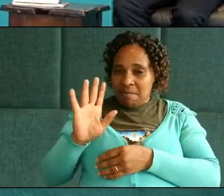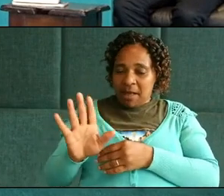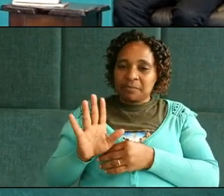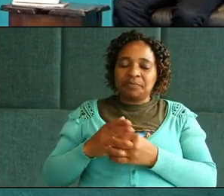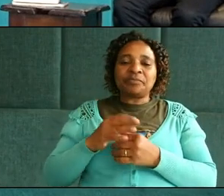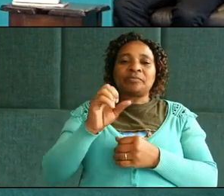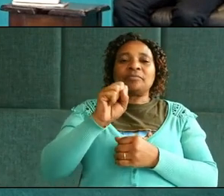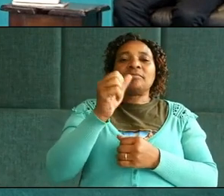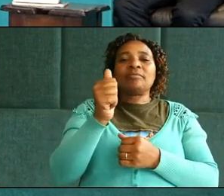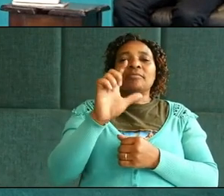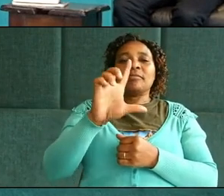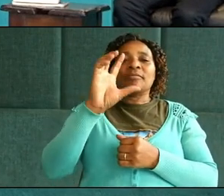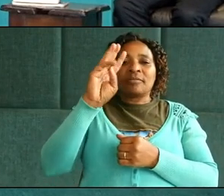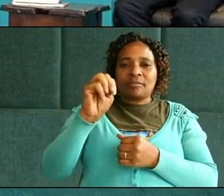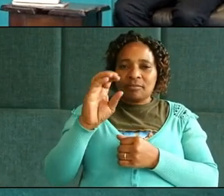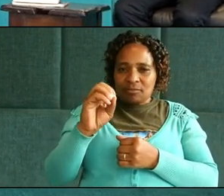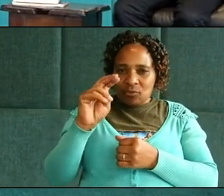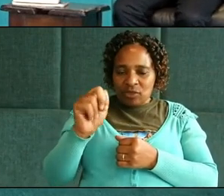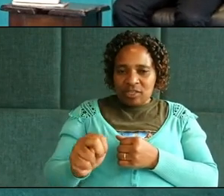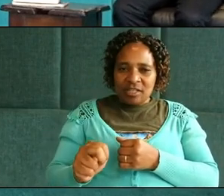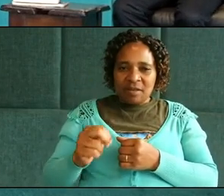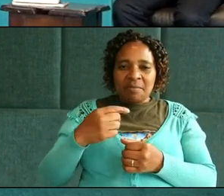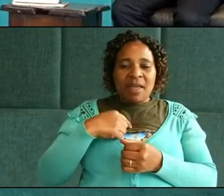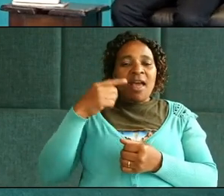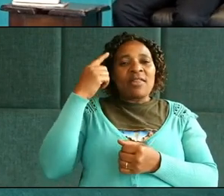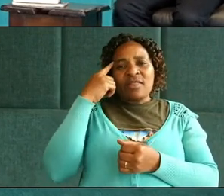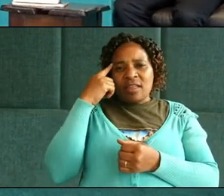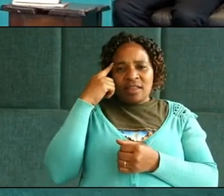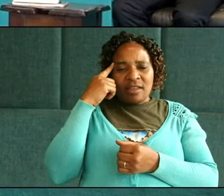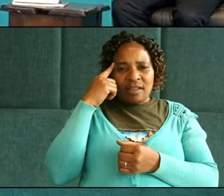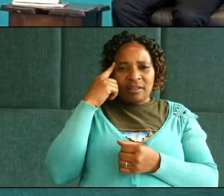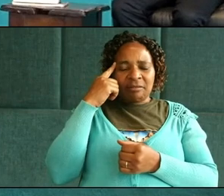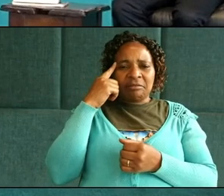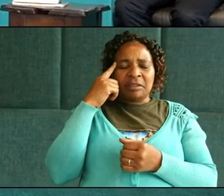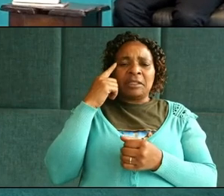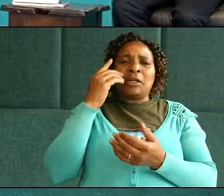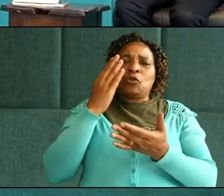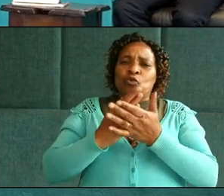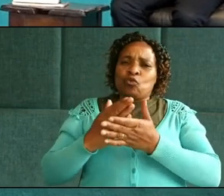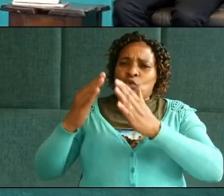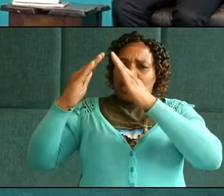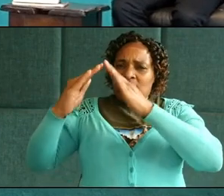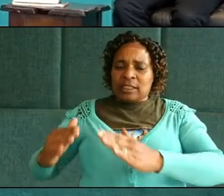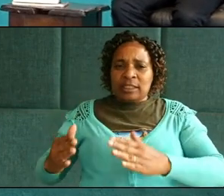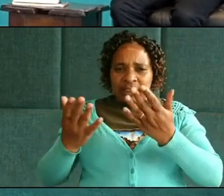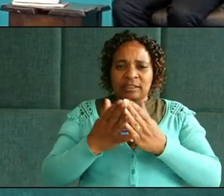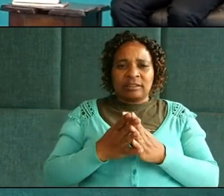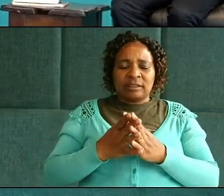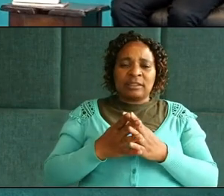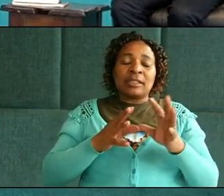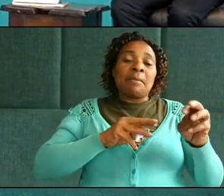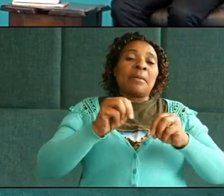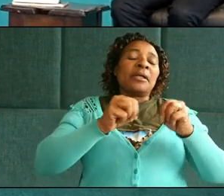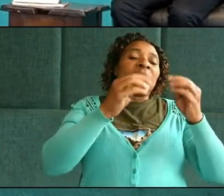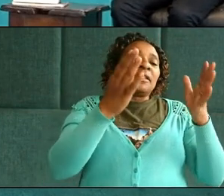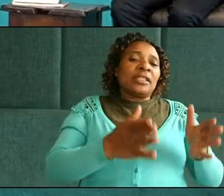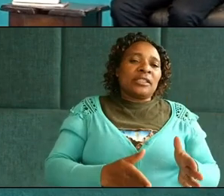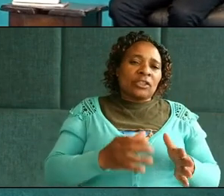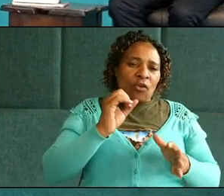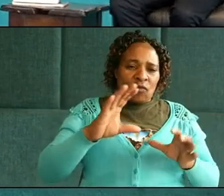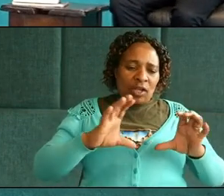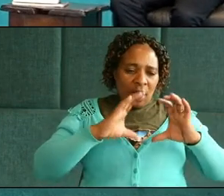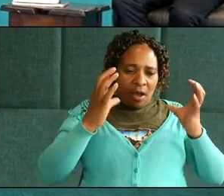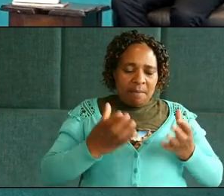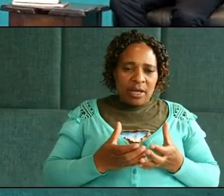Salman? Yeah, I think real estate is generally managers or a